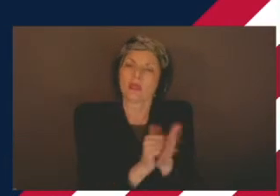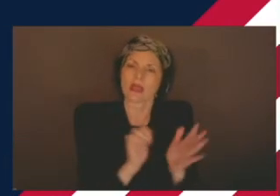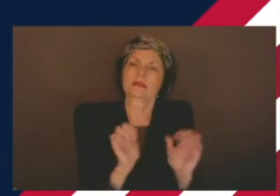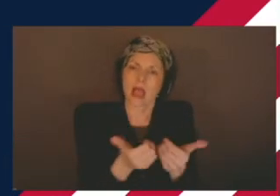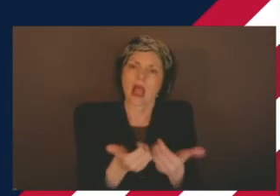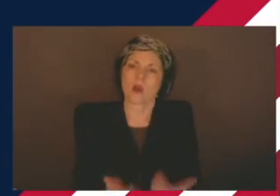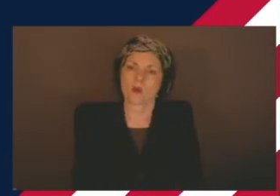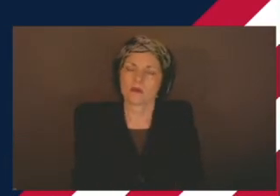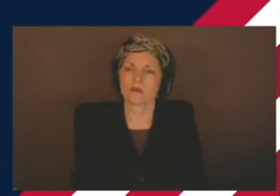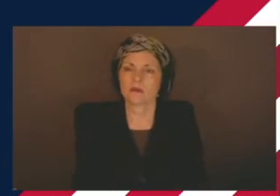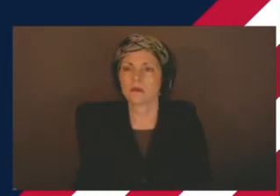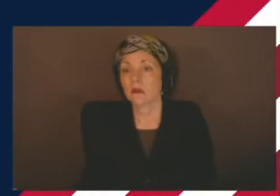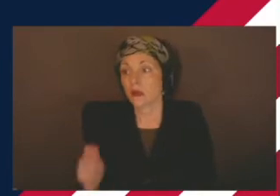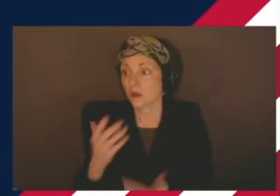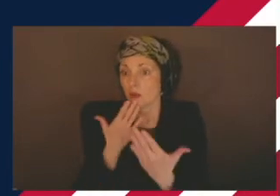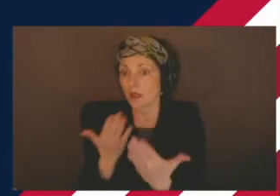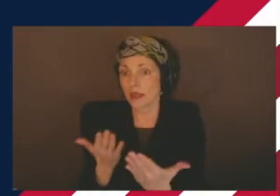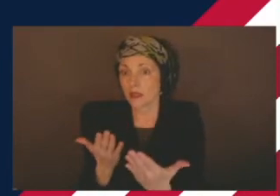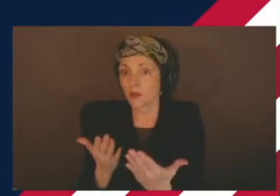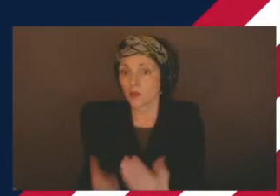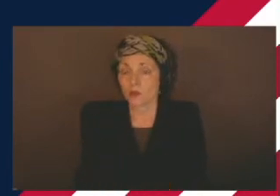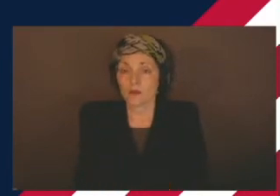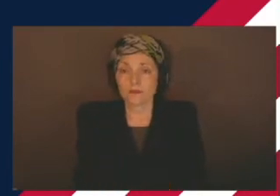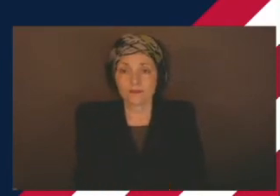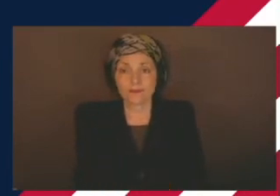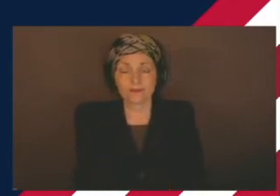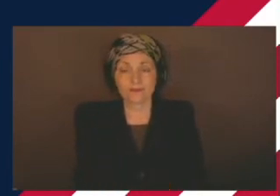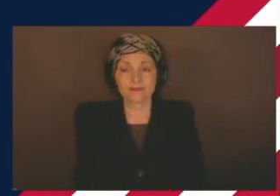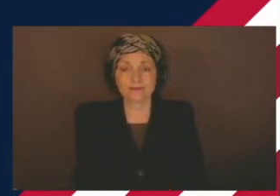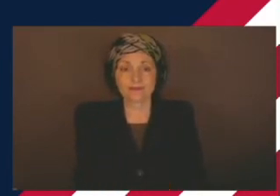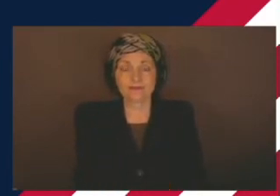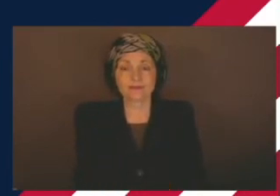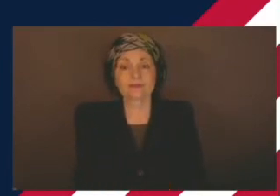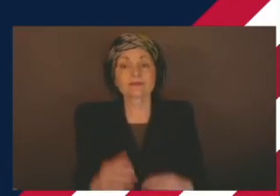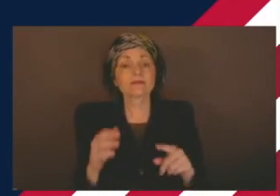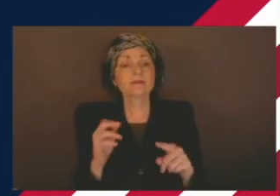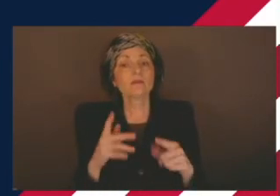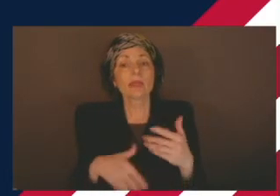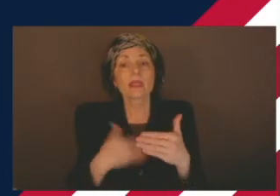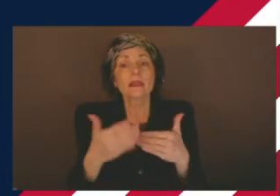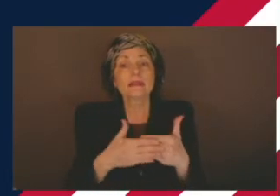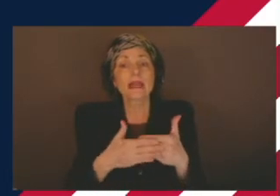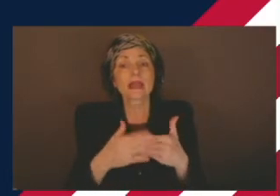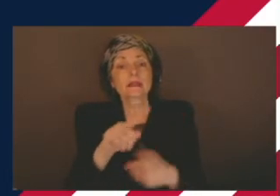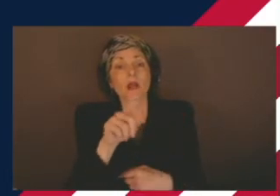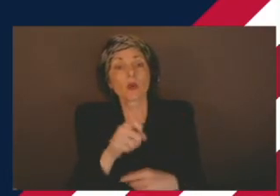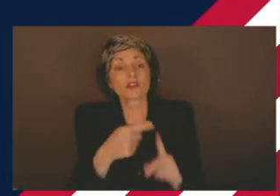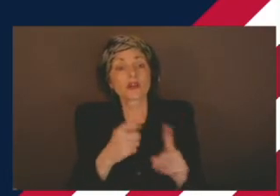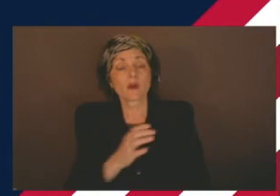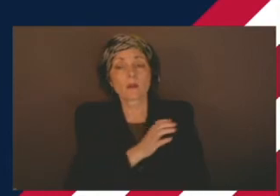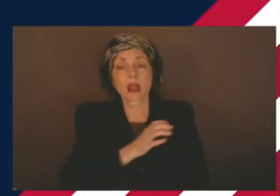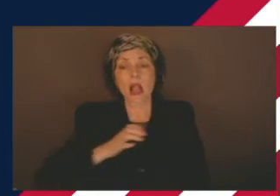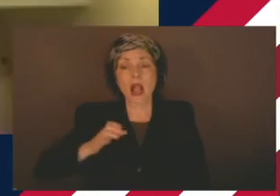Thank you. Thank you. Next, we have a question from Congresswoman